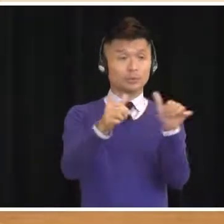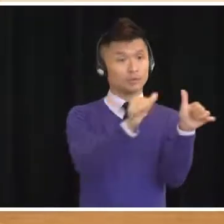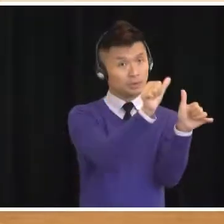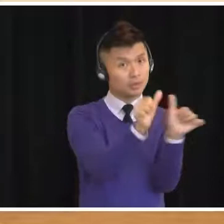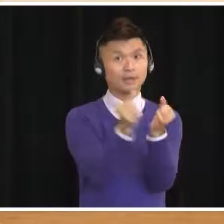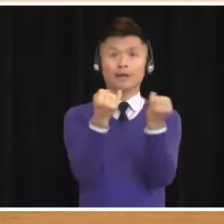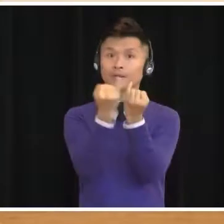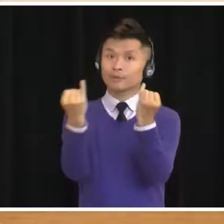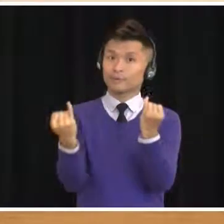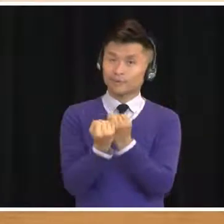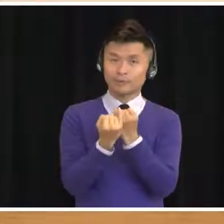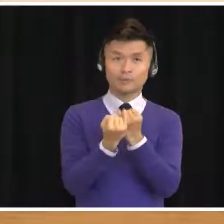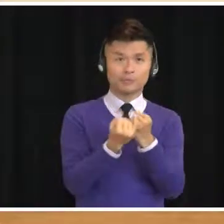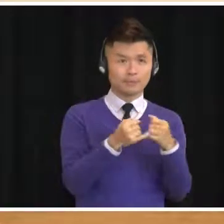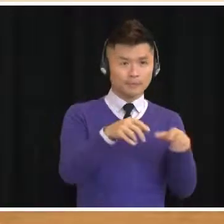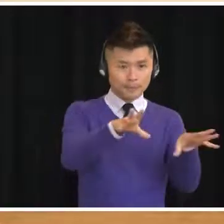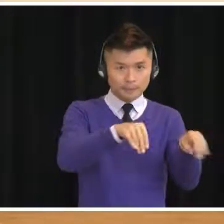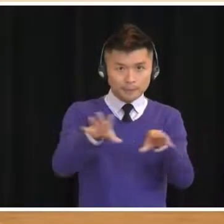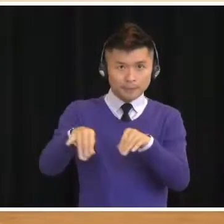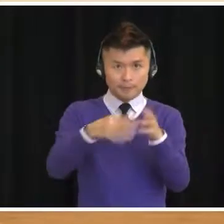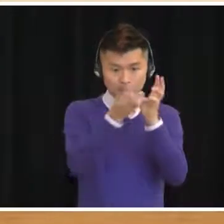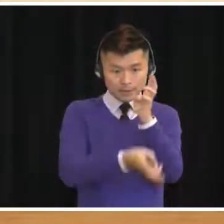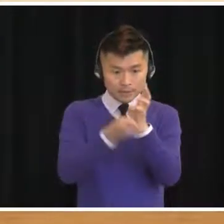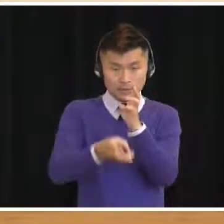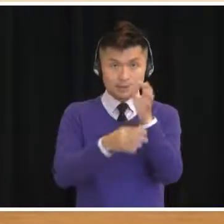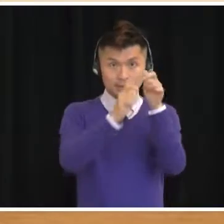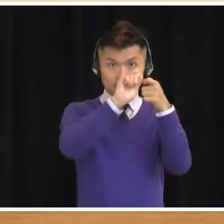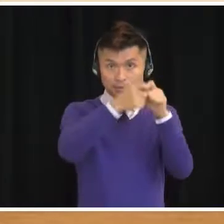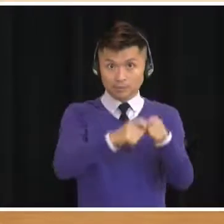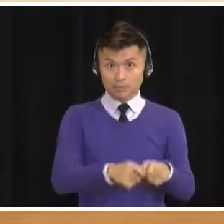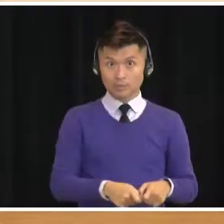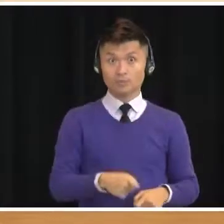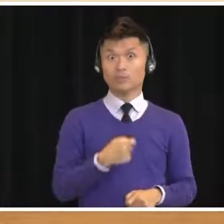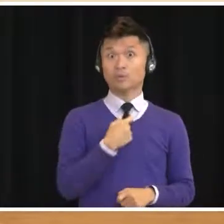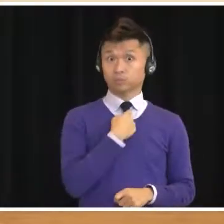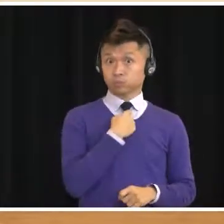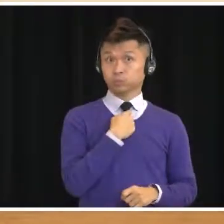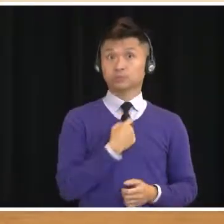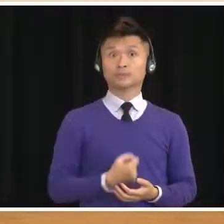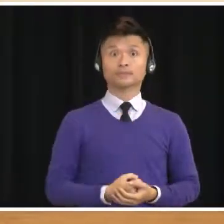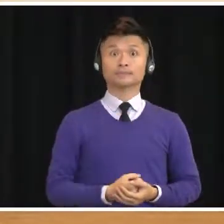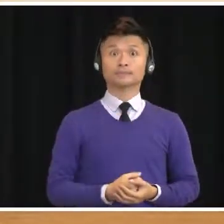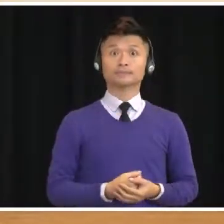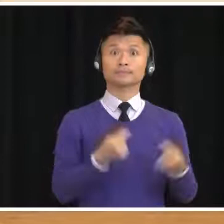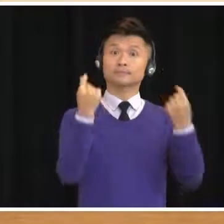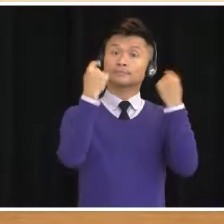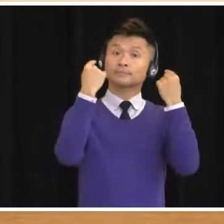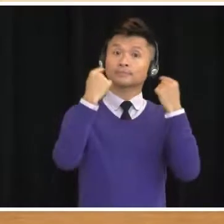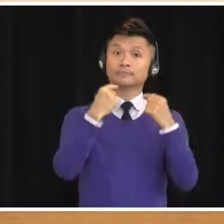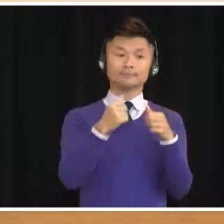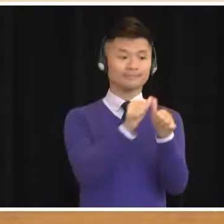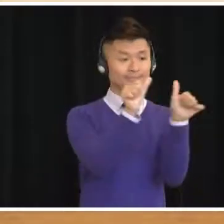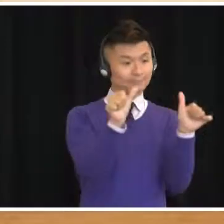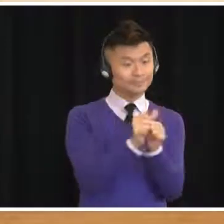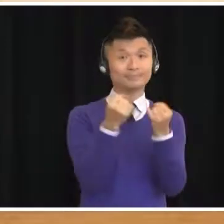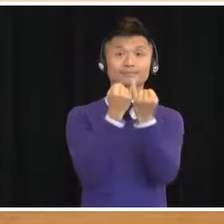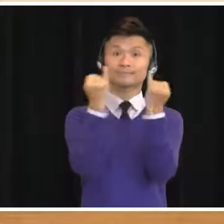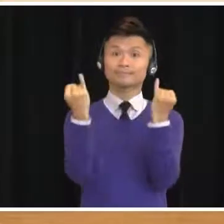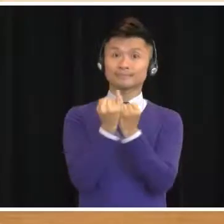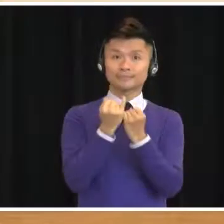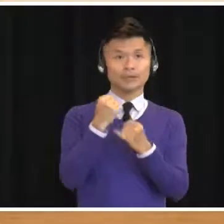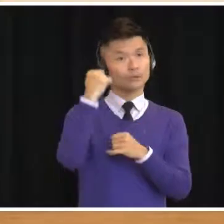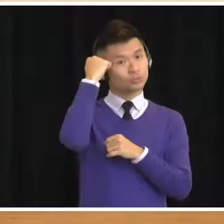information on gender and on location of the child, but we haven't seen a lot of